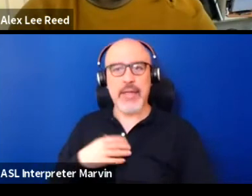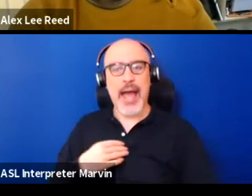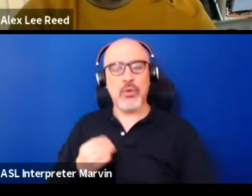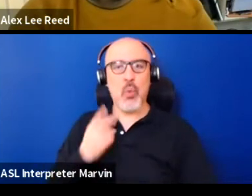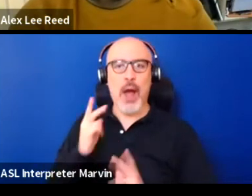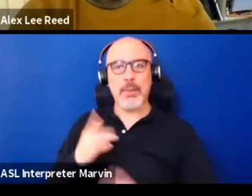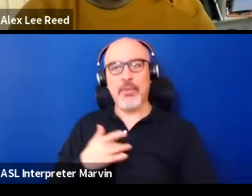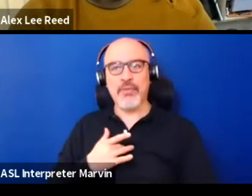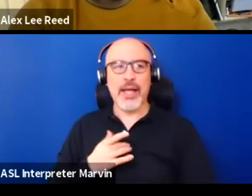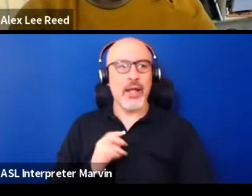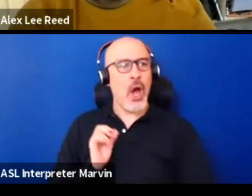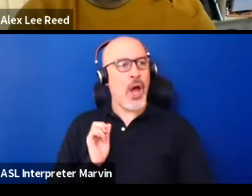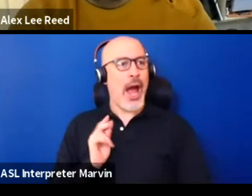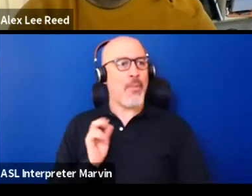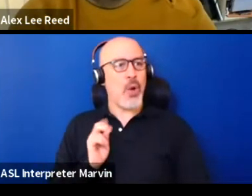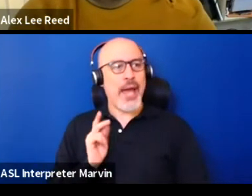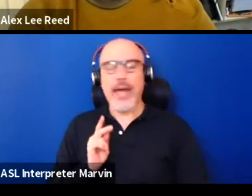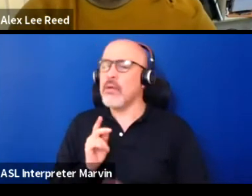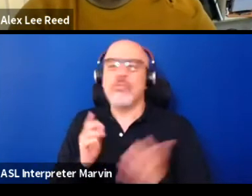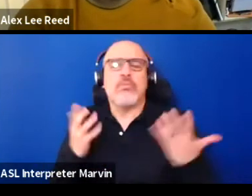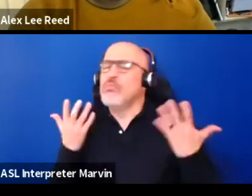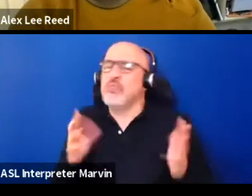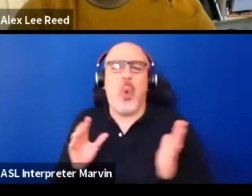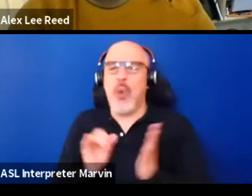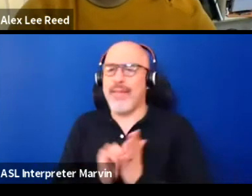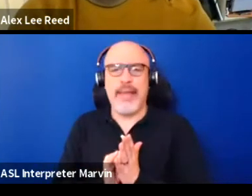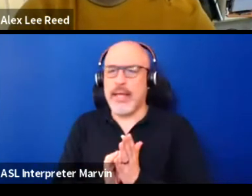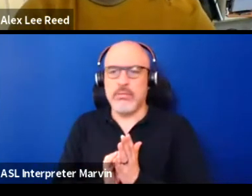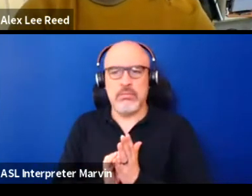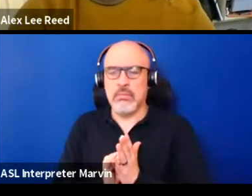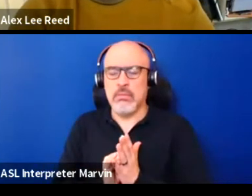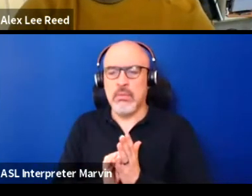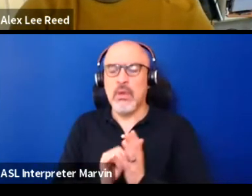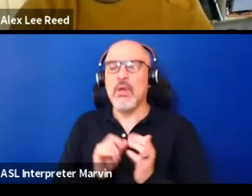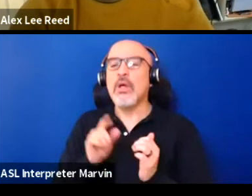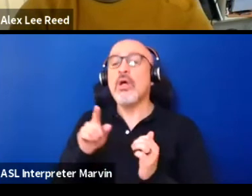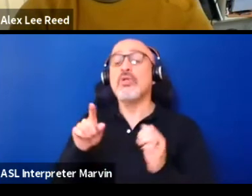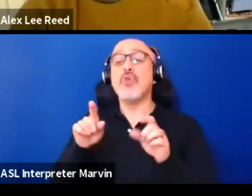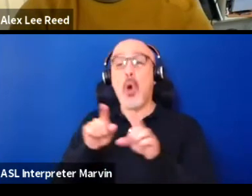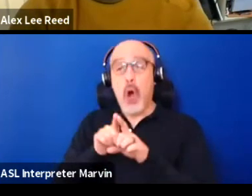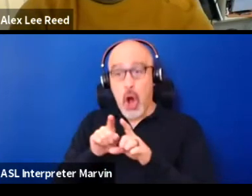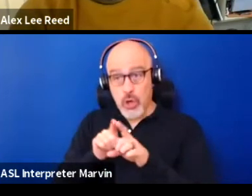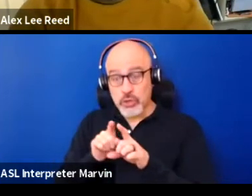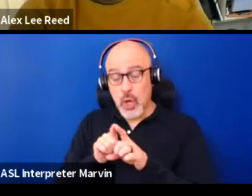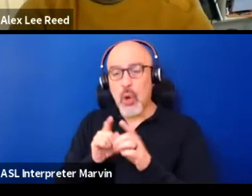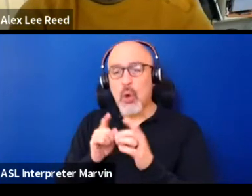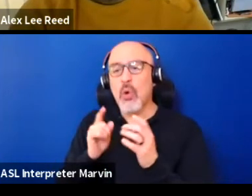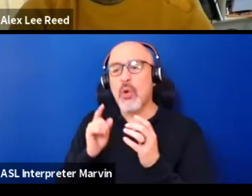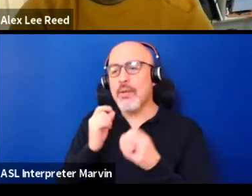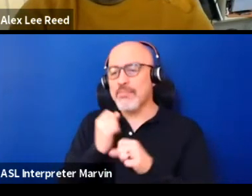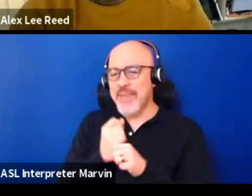themselves, that's not what I want to do. And so it just kind of made me think also about